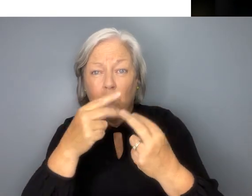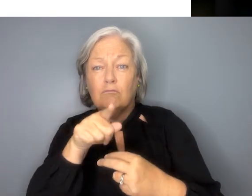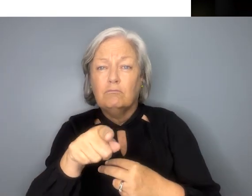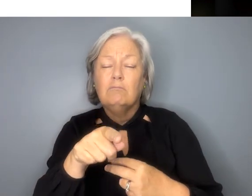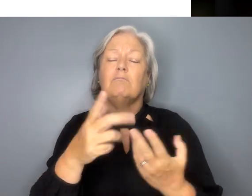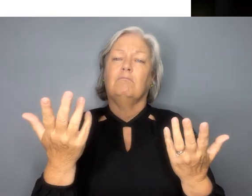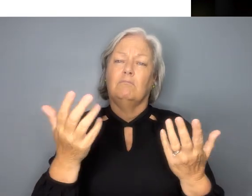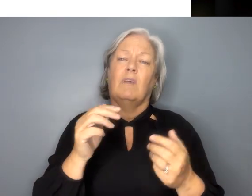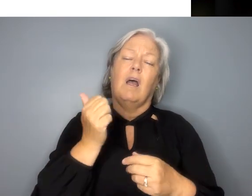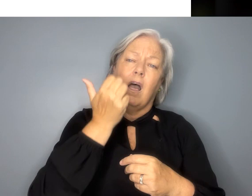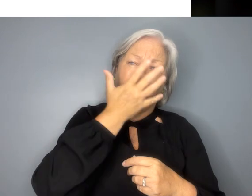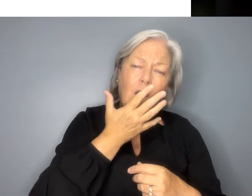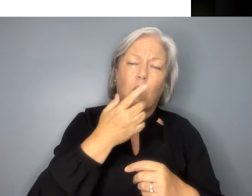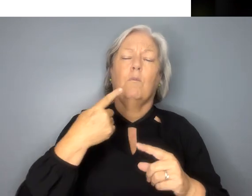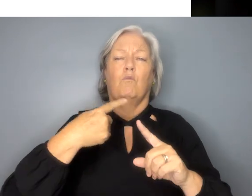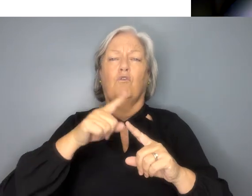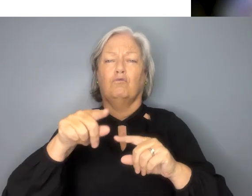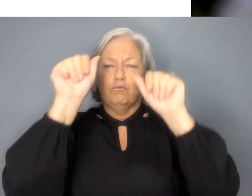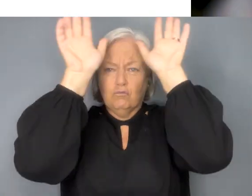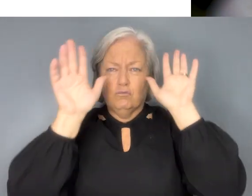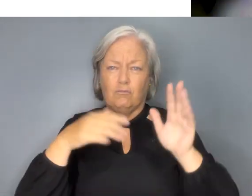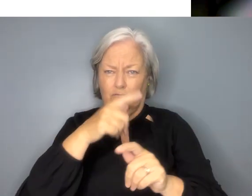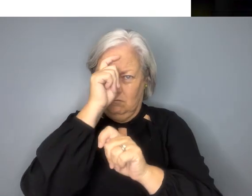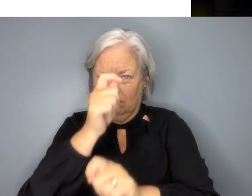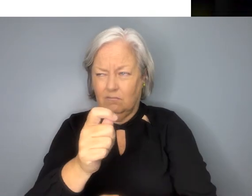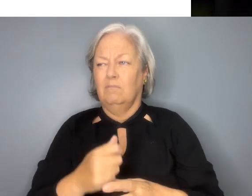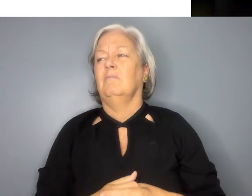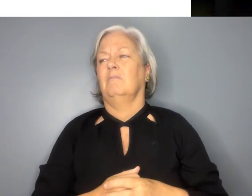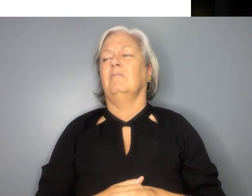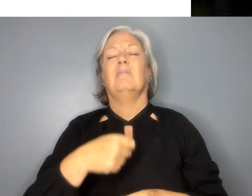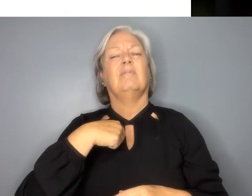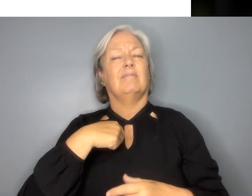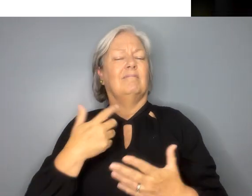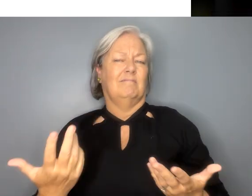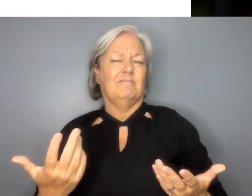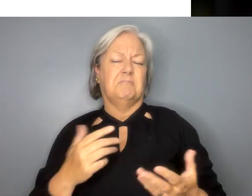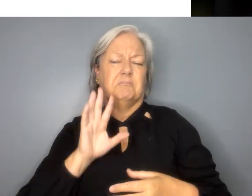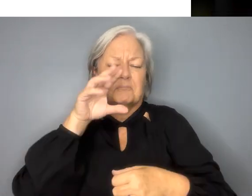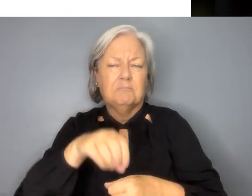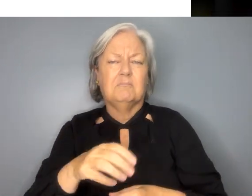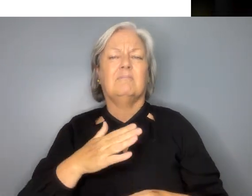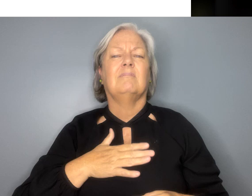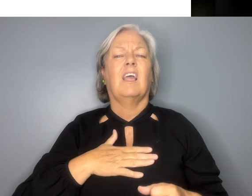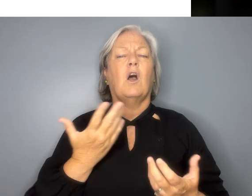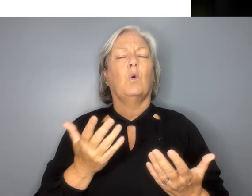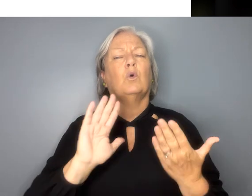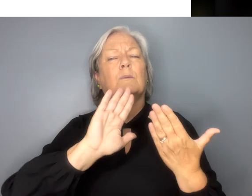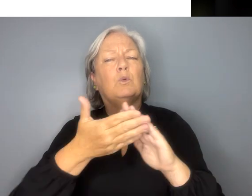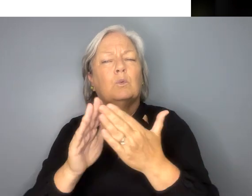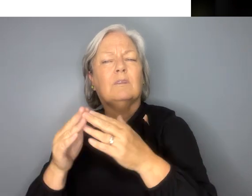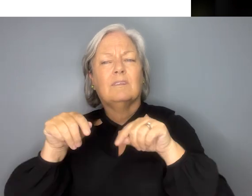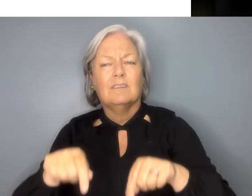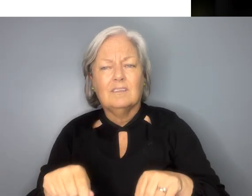today. My name is John Carlo, and I use the pronouns they, them. I'm a non-binary person with disability. I'm also the Senior Manager